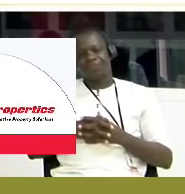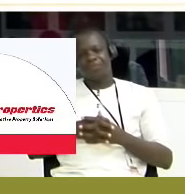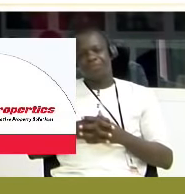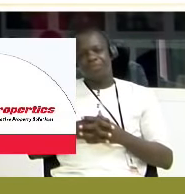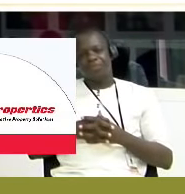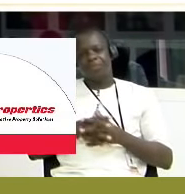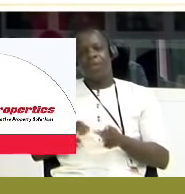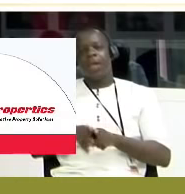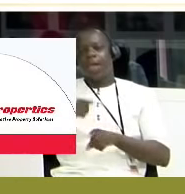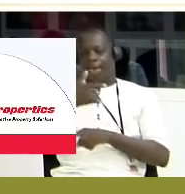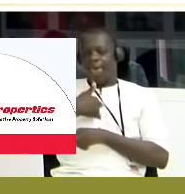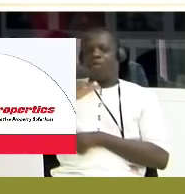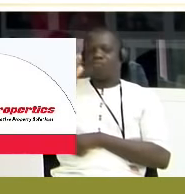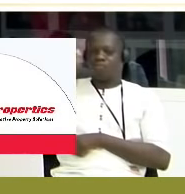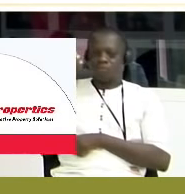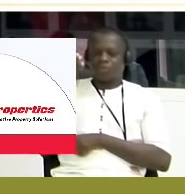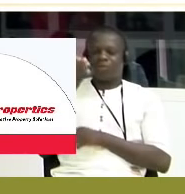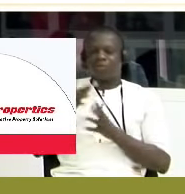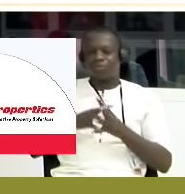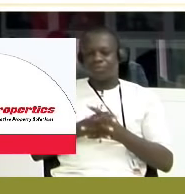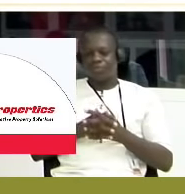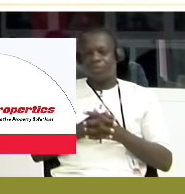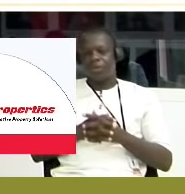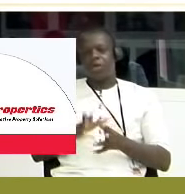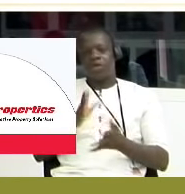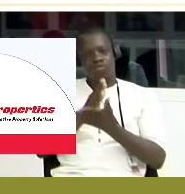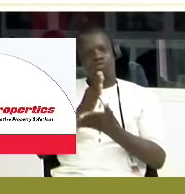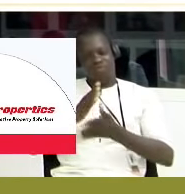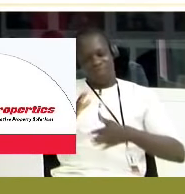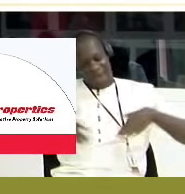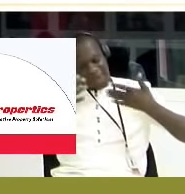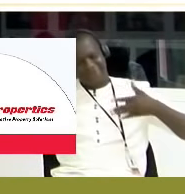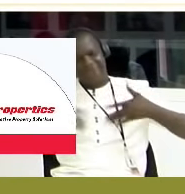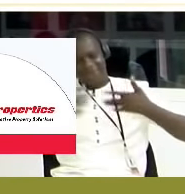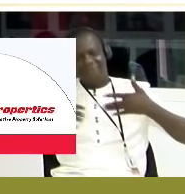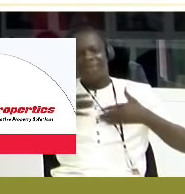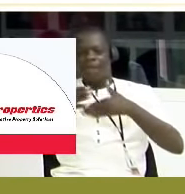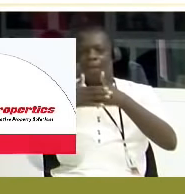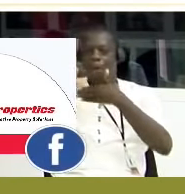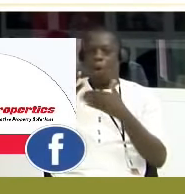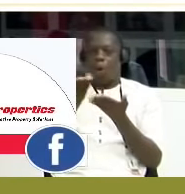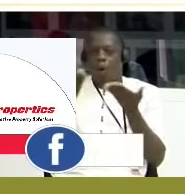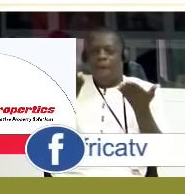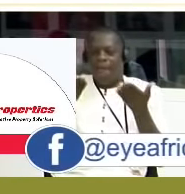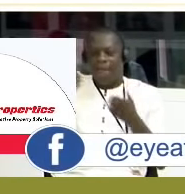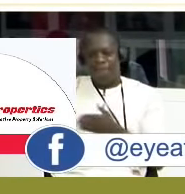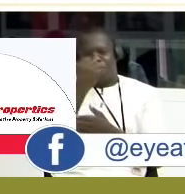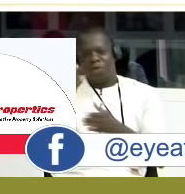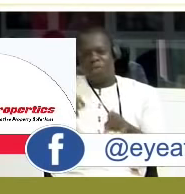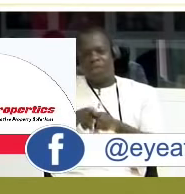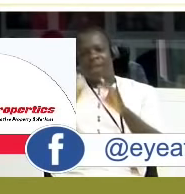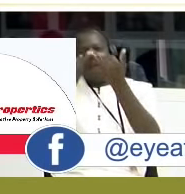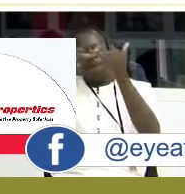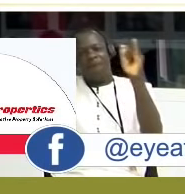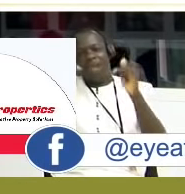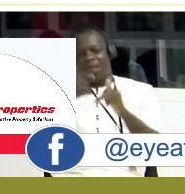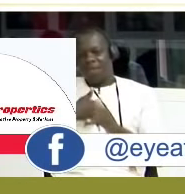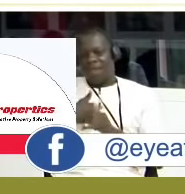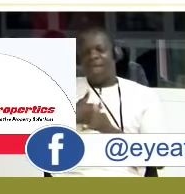I was really happy to be finally released, and that after